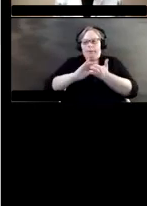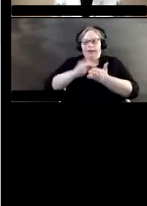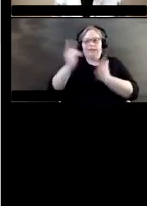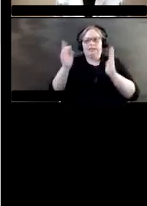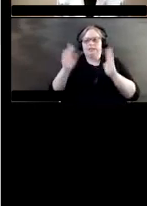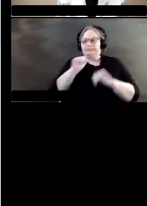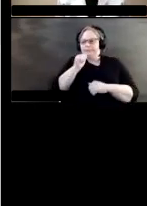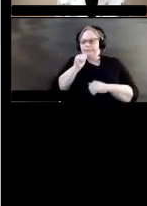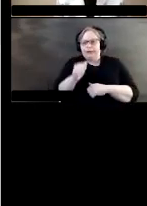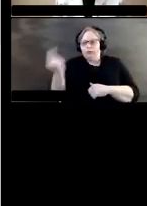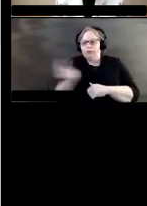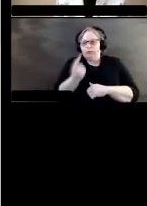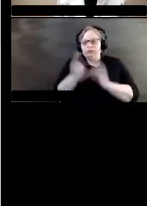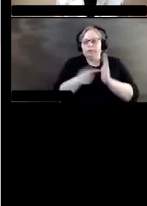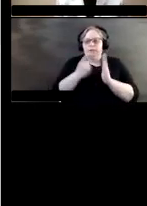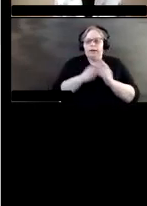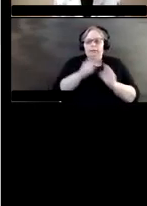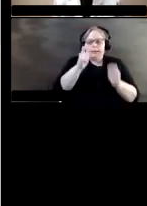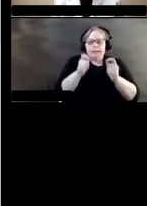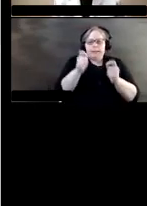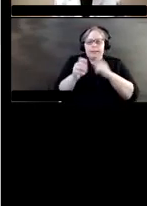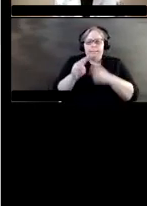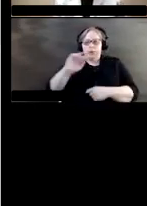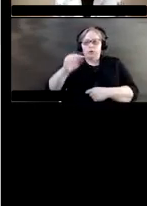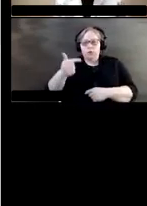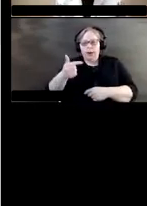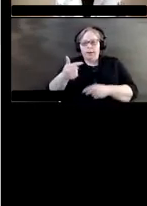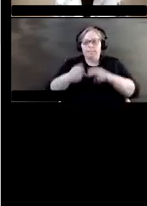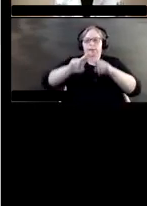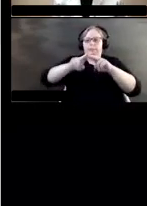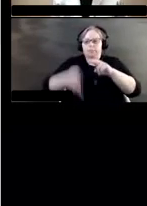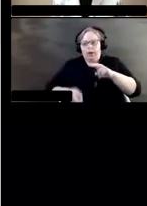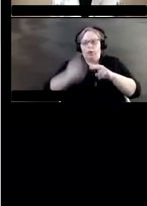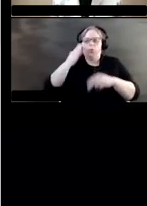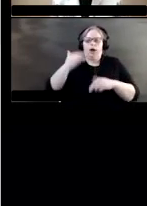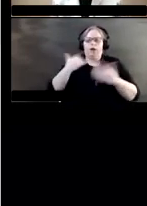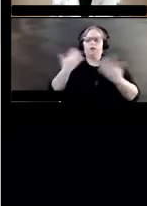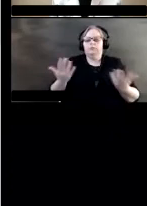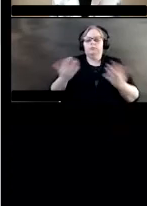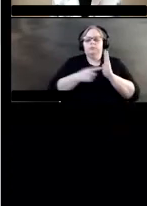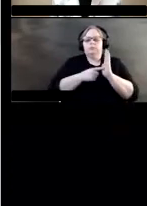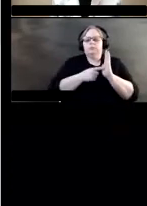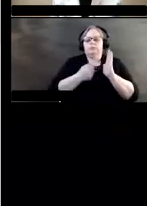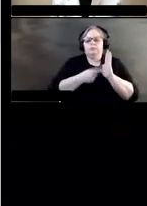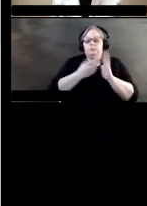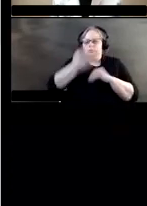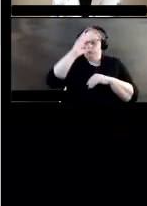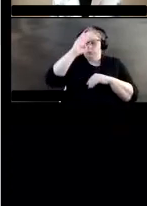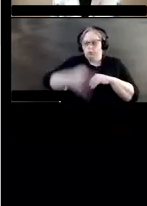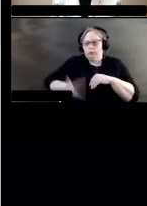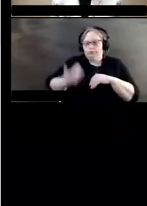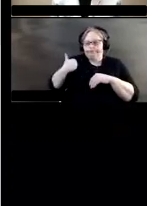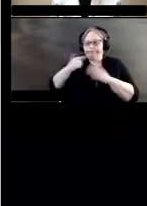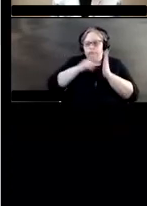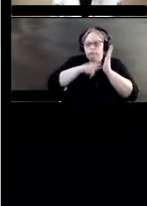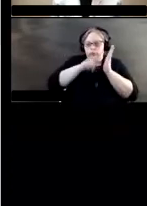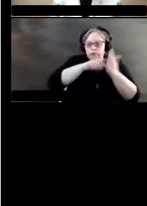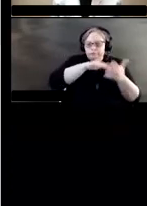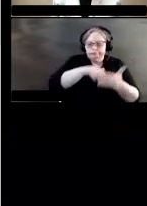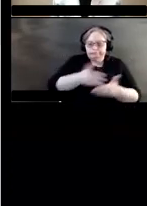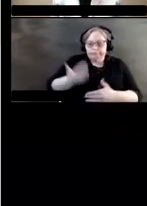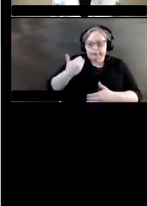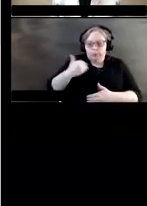adjusting what I'm using for Parkinson's medication. And I say that because we do know from previous studies that that REM